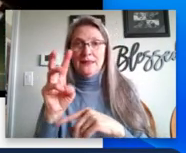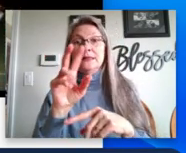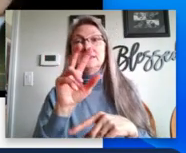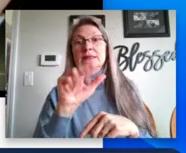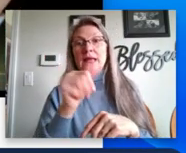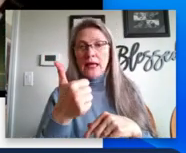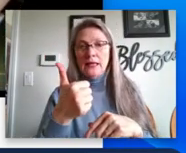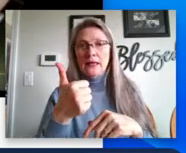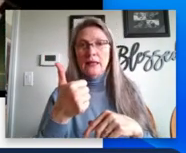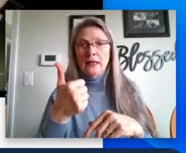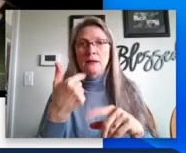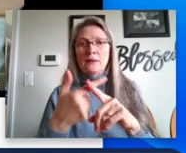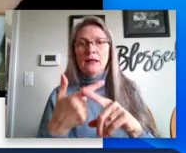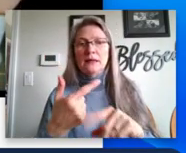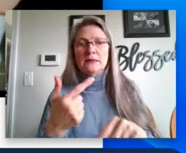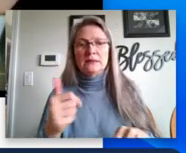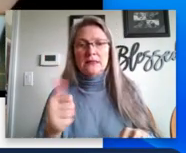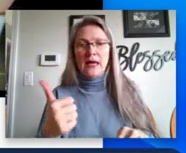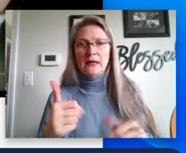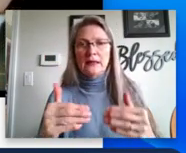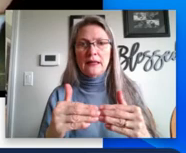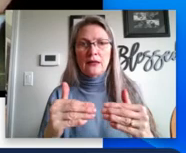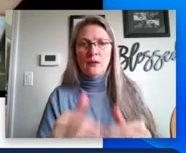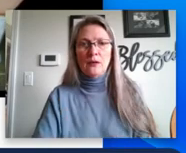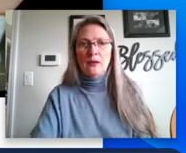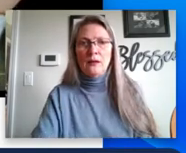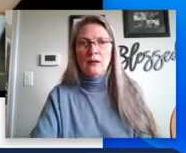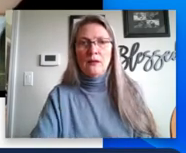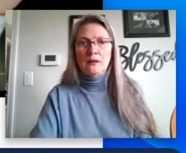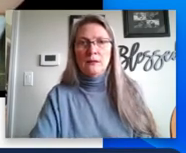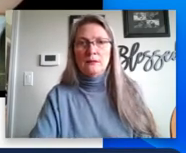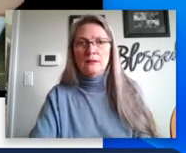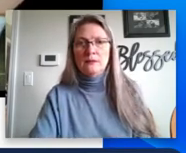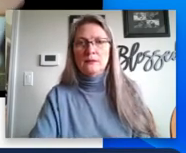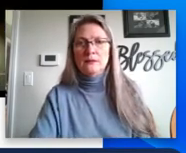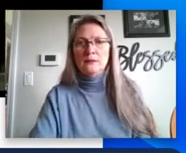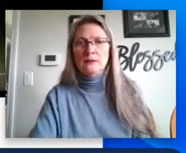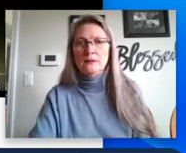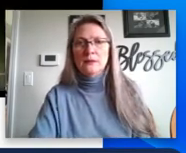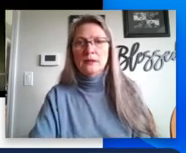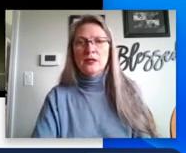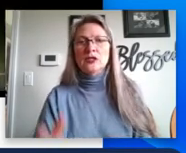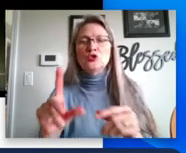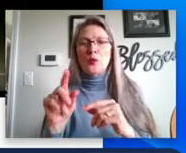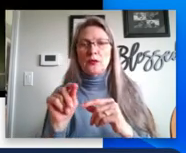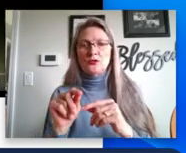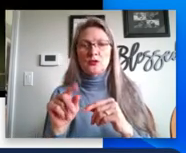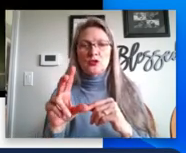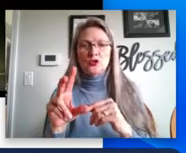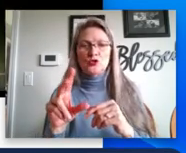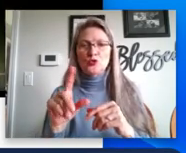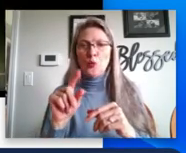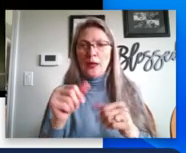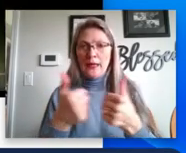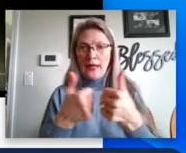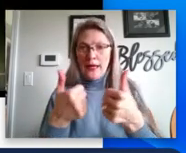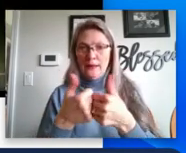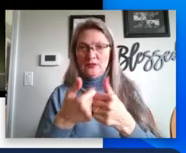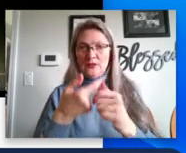10 and 10 is going to equal 20. So there's 20 games in the months of